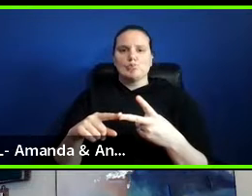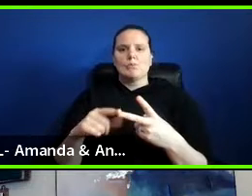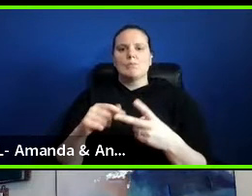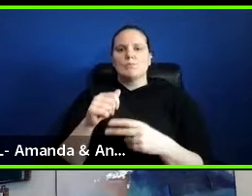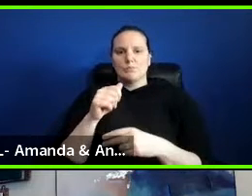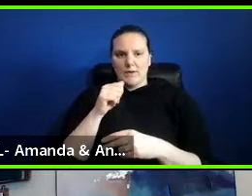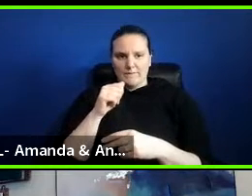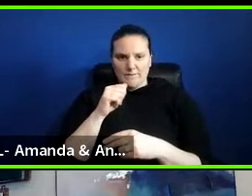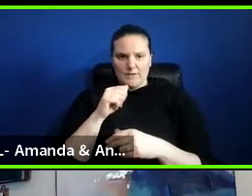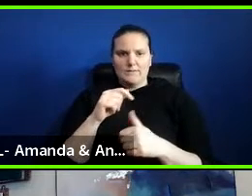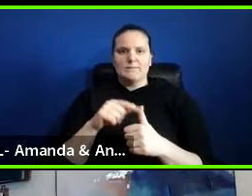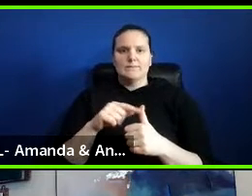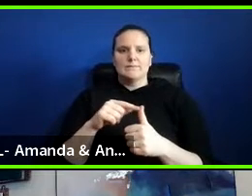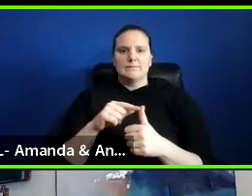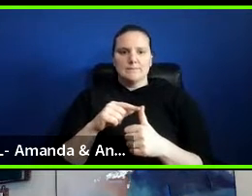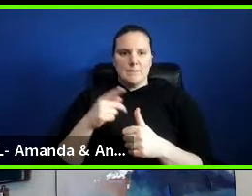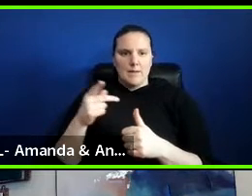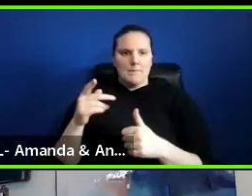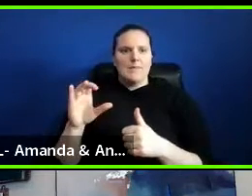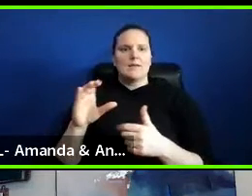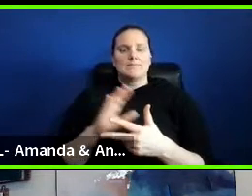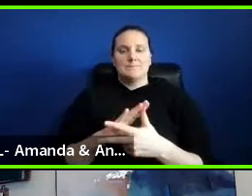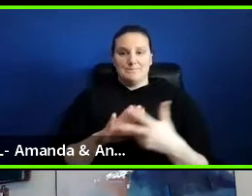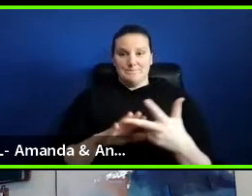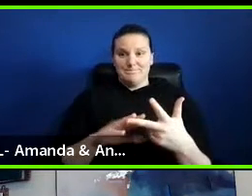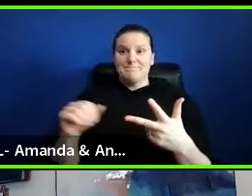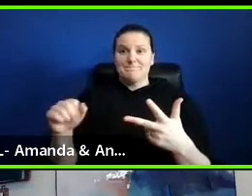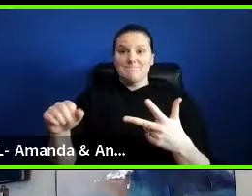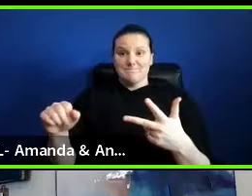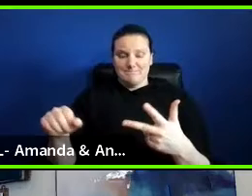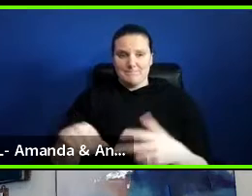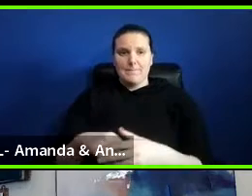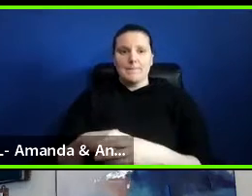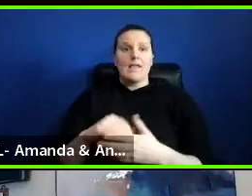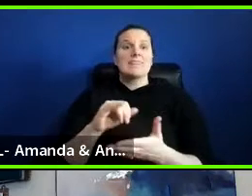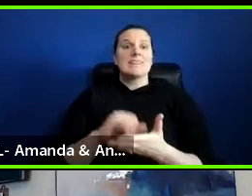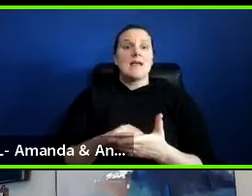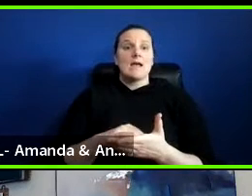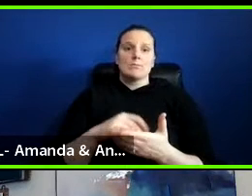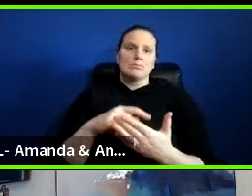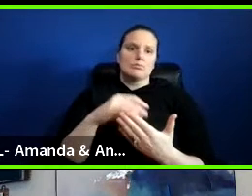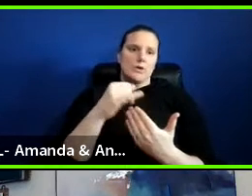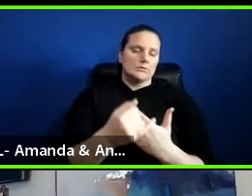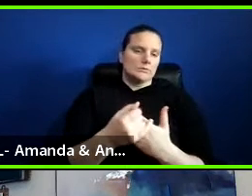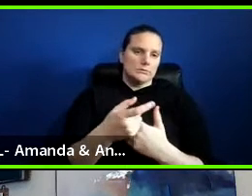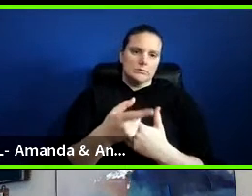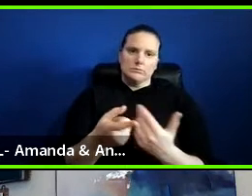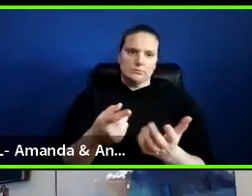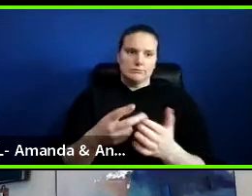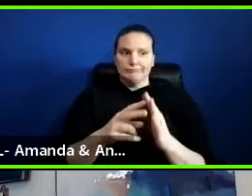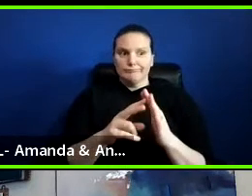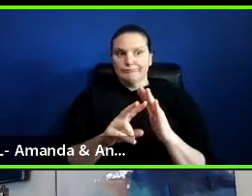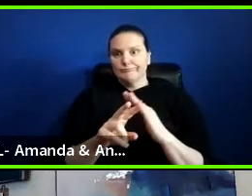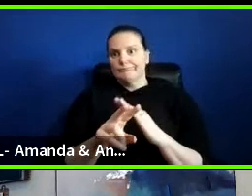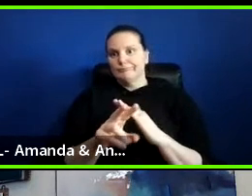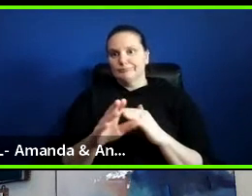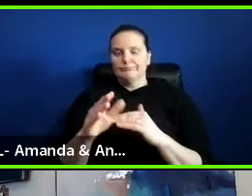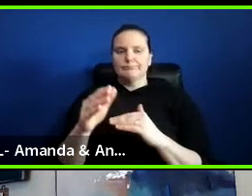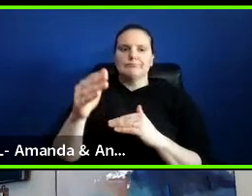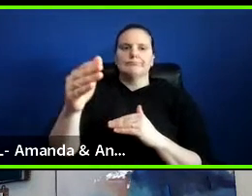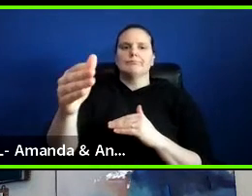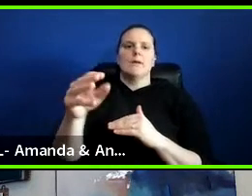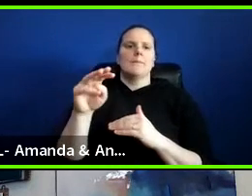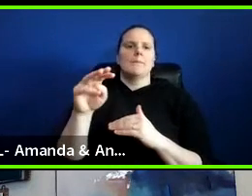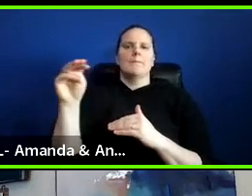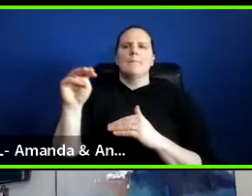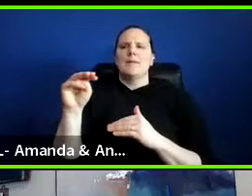private, and then you had public. And those projects, I mean, you're projecting out so many millions